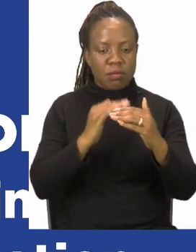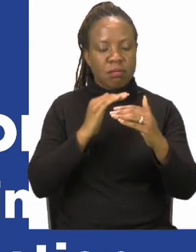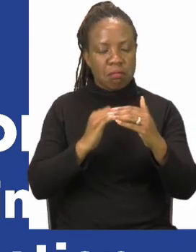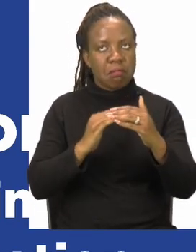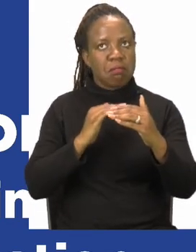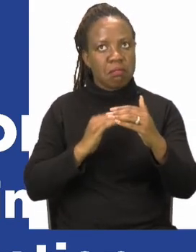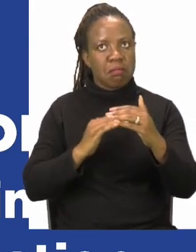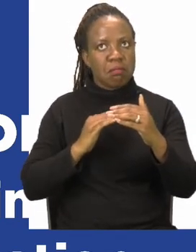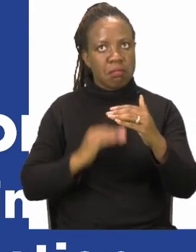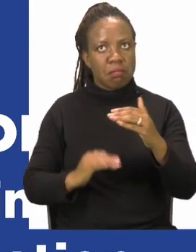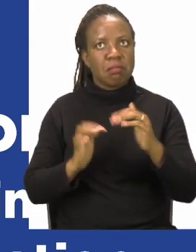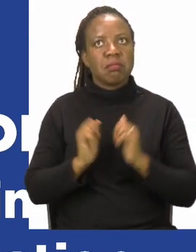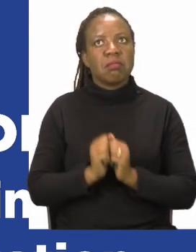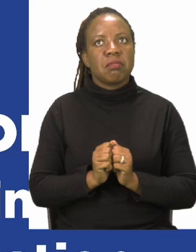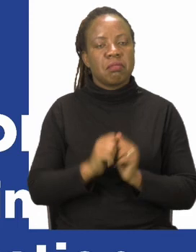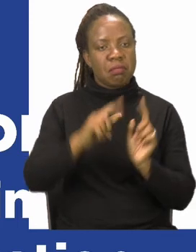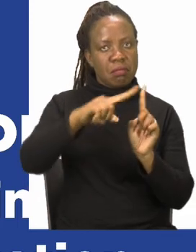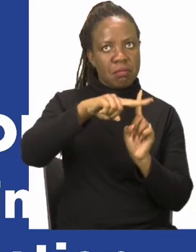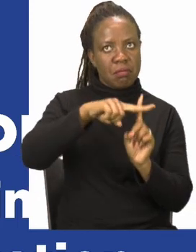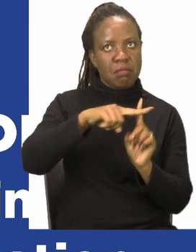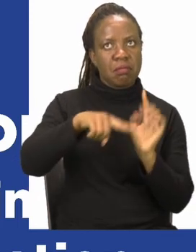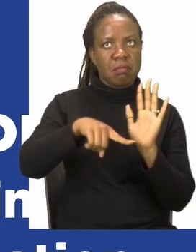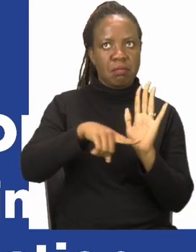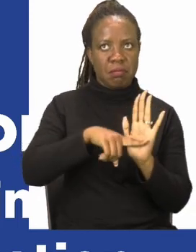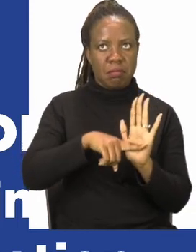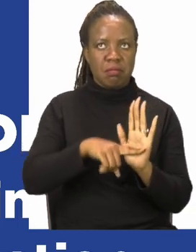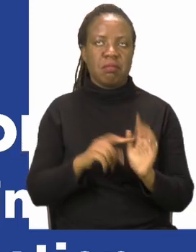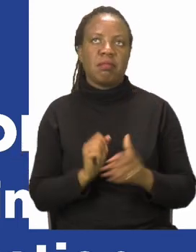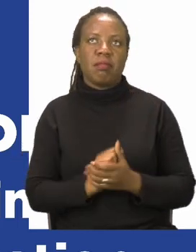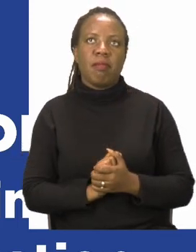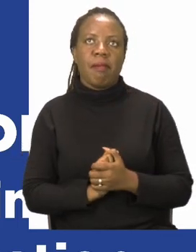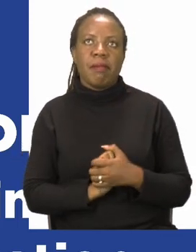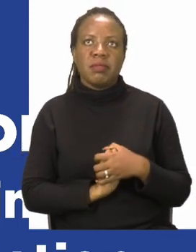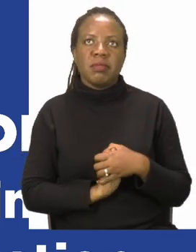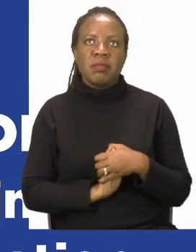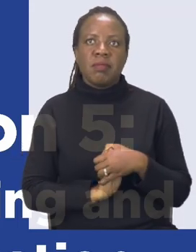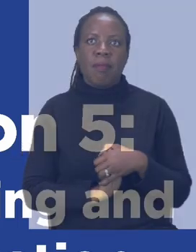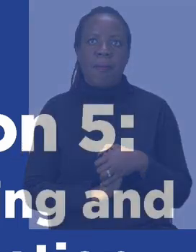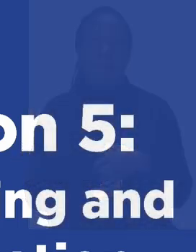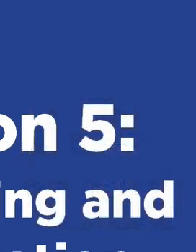sequencing and computation.